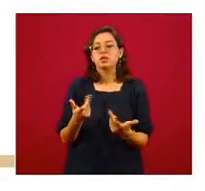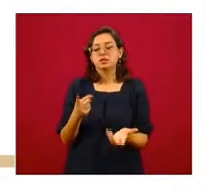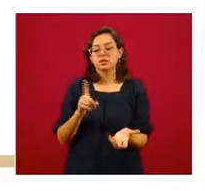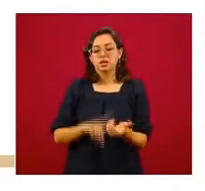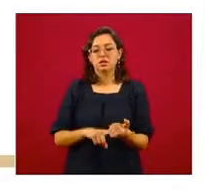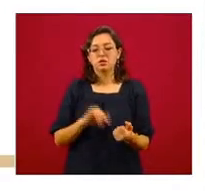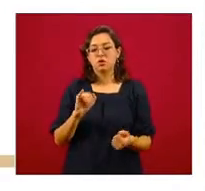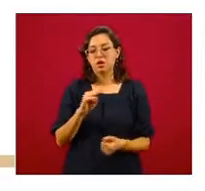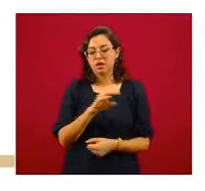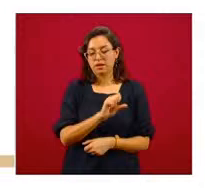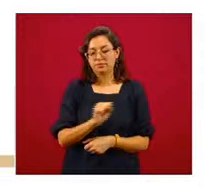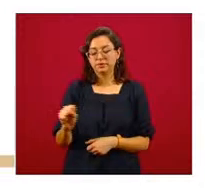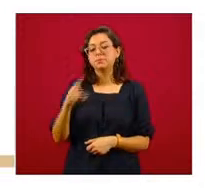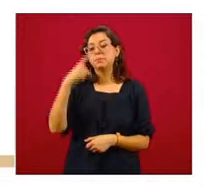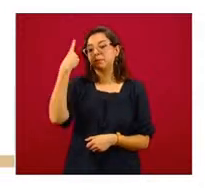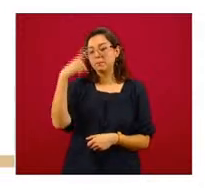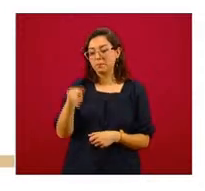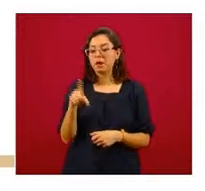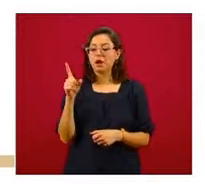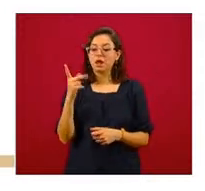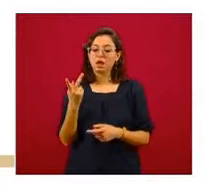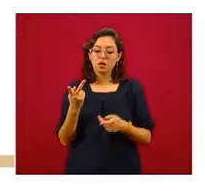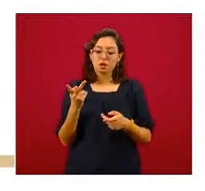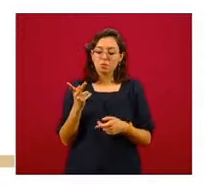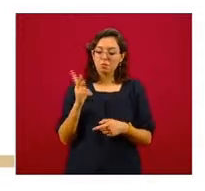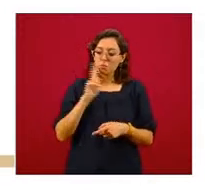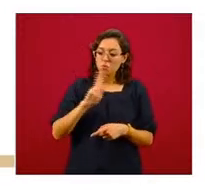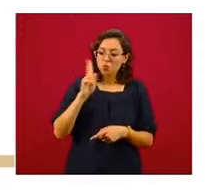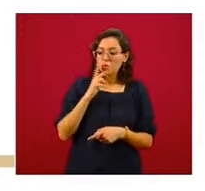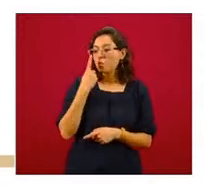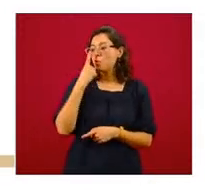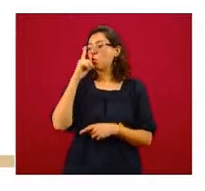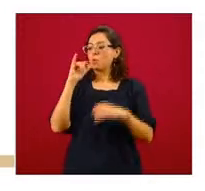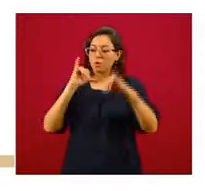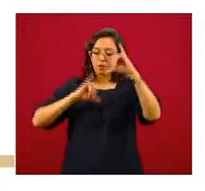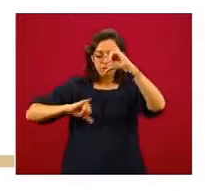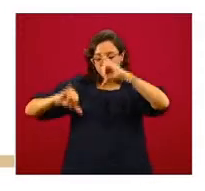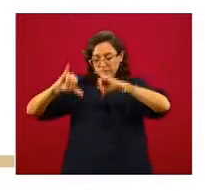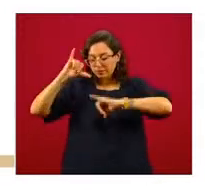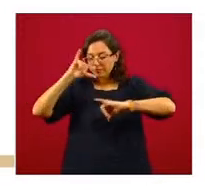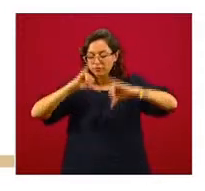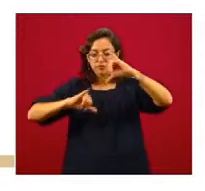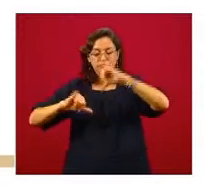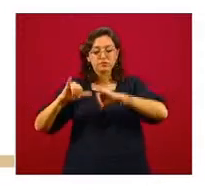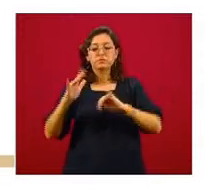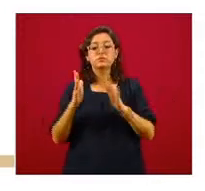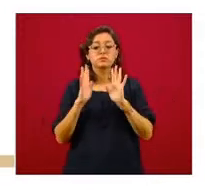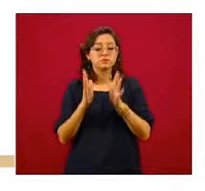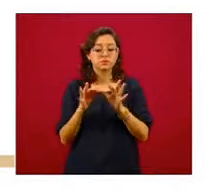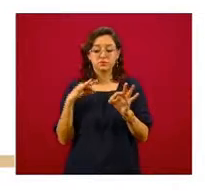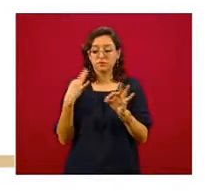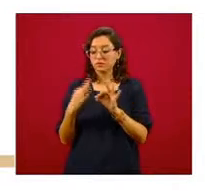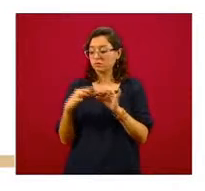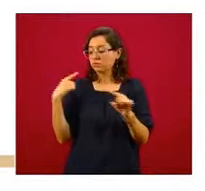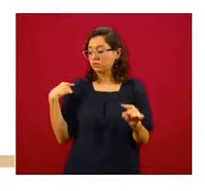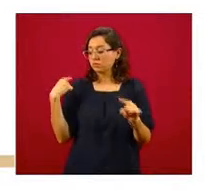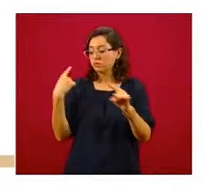labs operated by the Social Security Institute for sample processing.